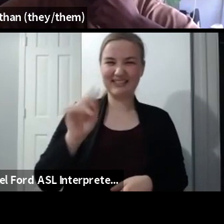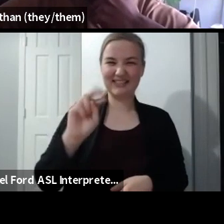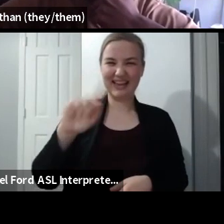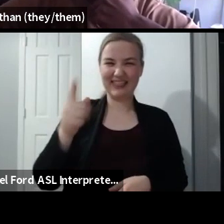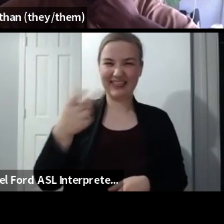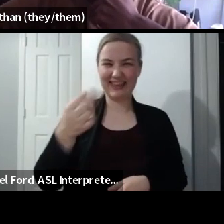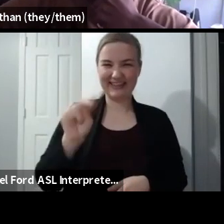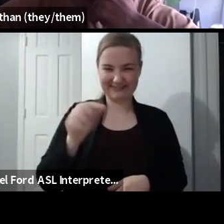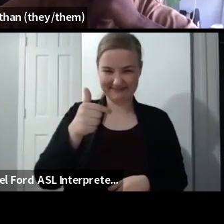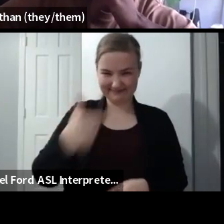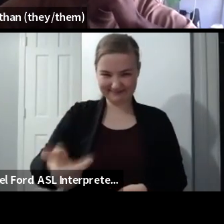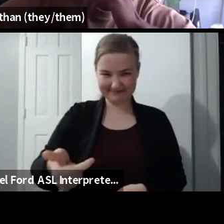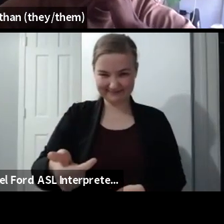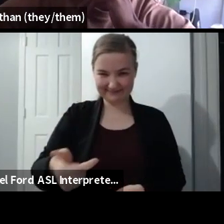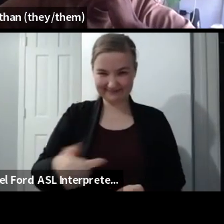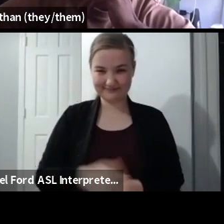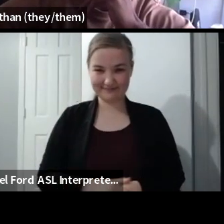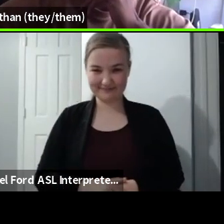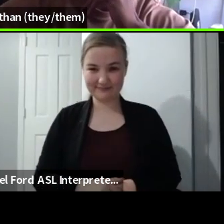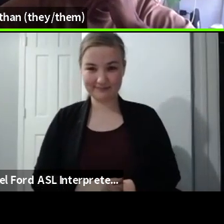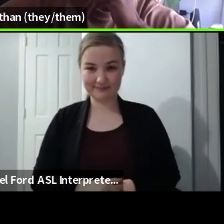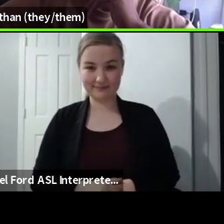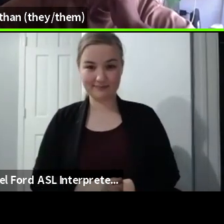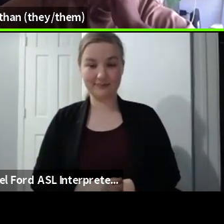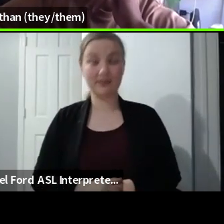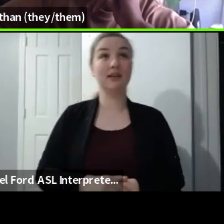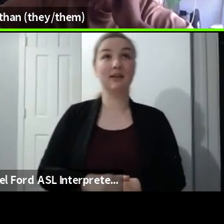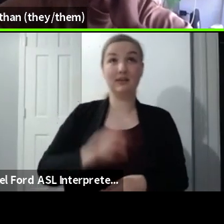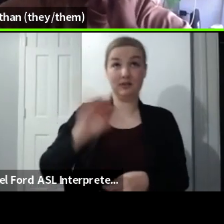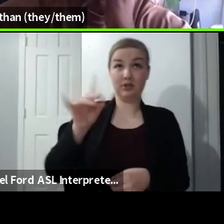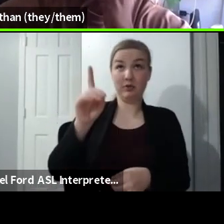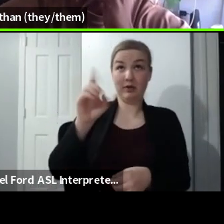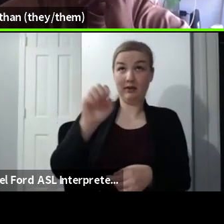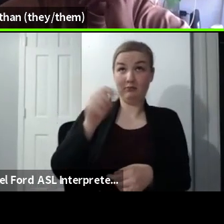Hey, Jody, do you see Jody first? Me? I don't know. Go.